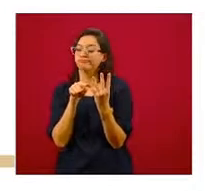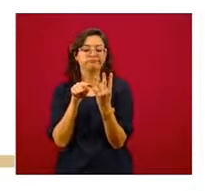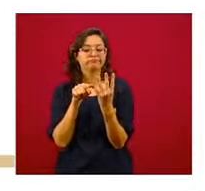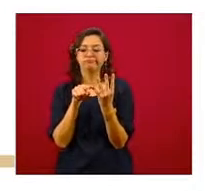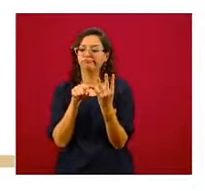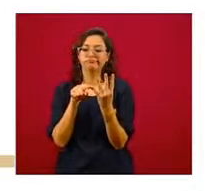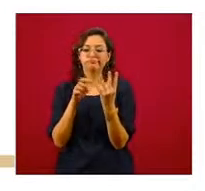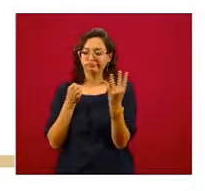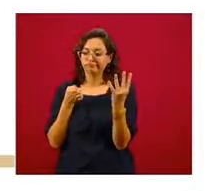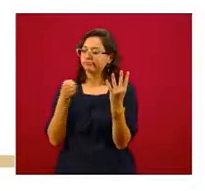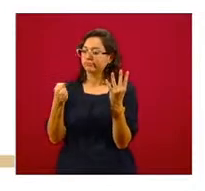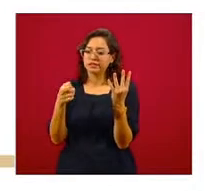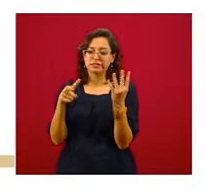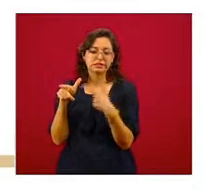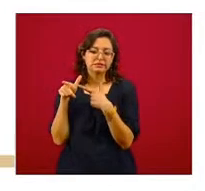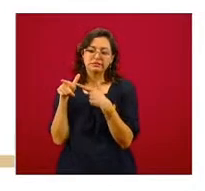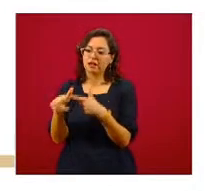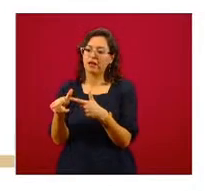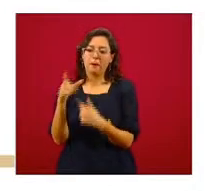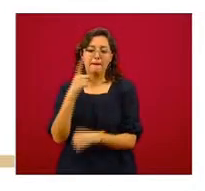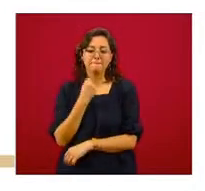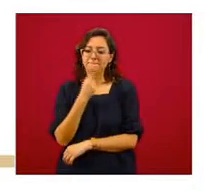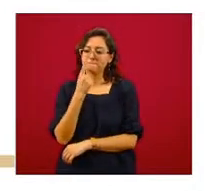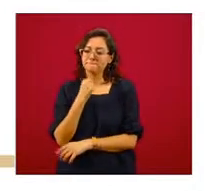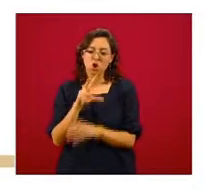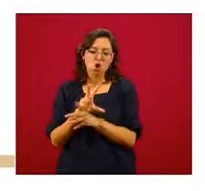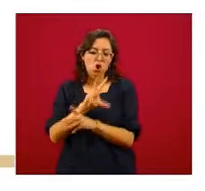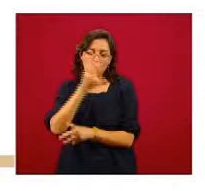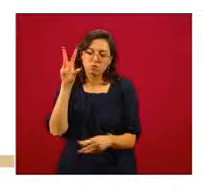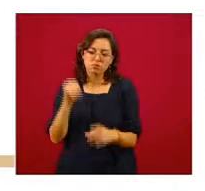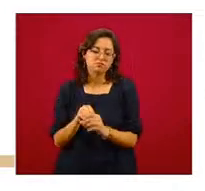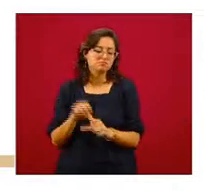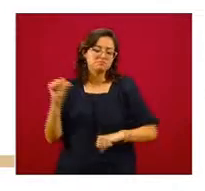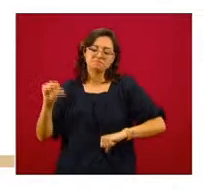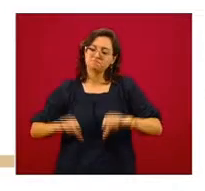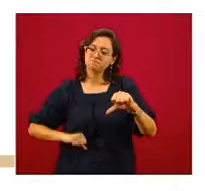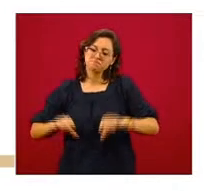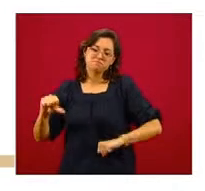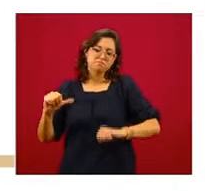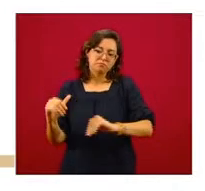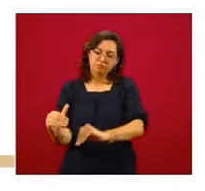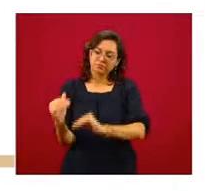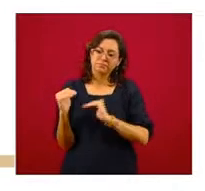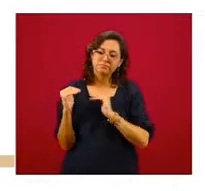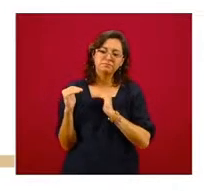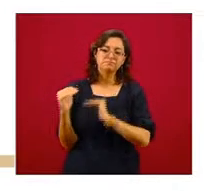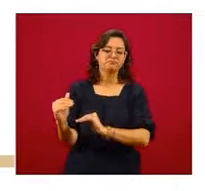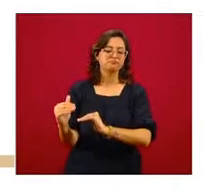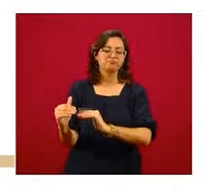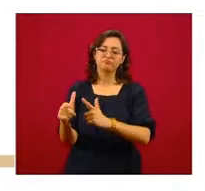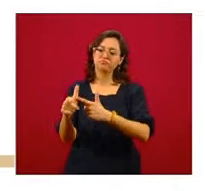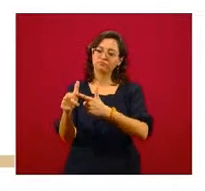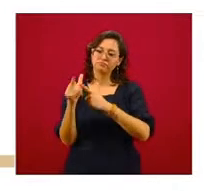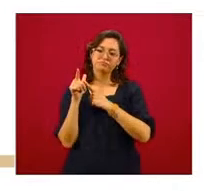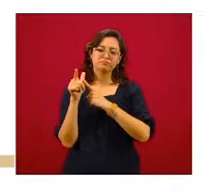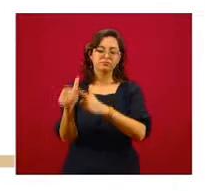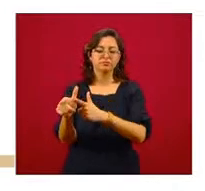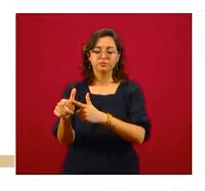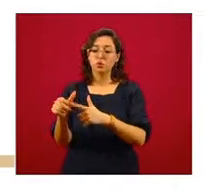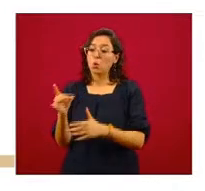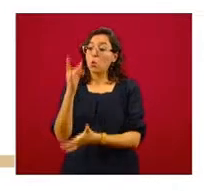of the 4 indicators is red, the whole stoplight will remain in red,